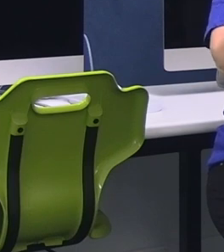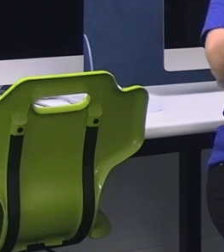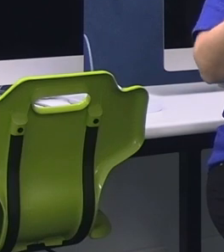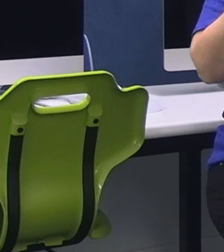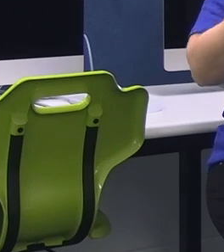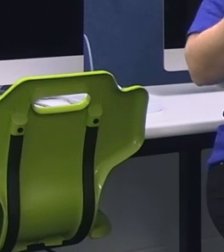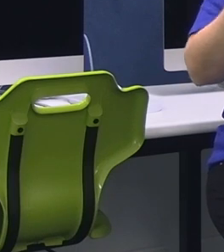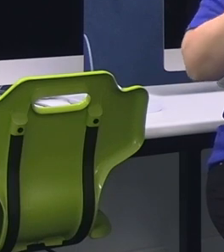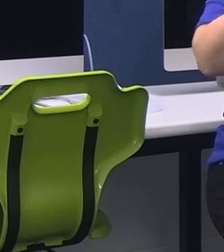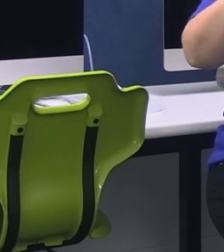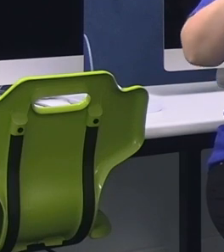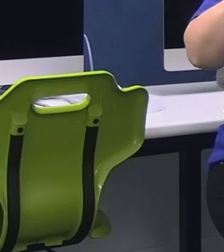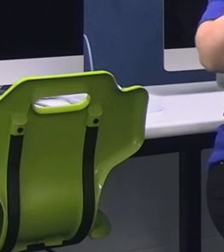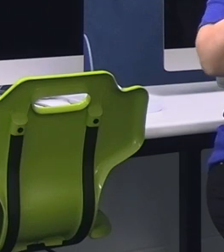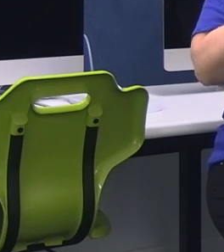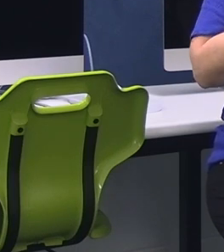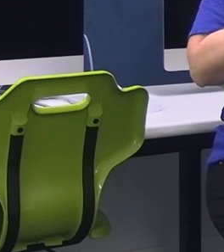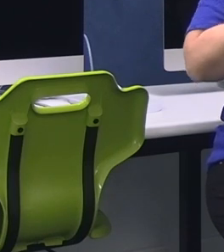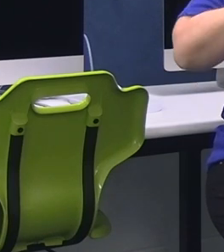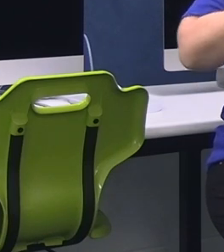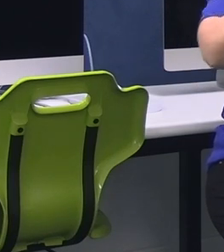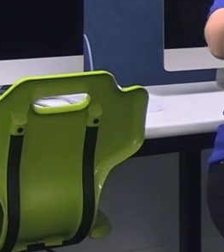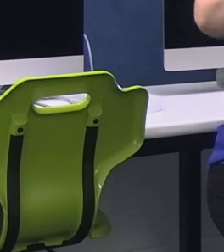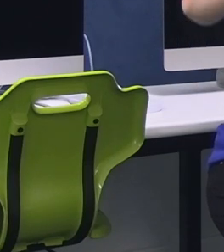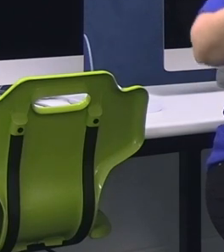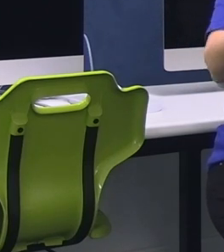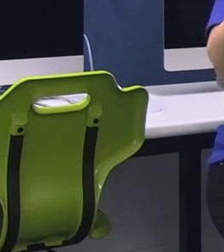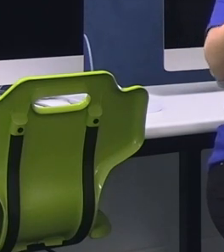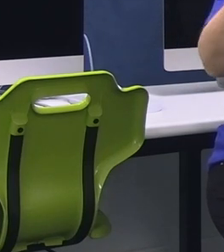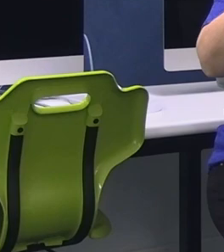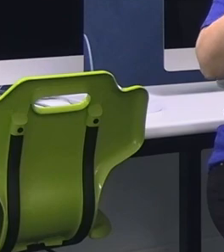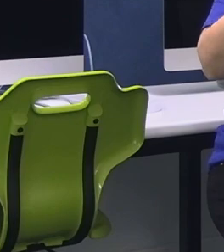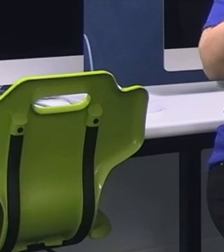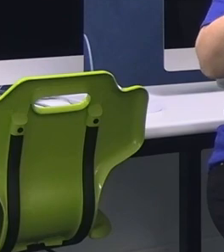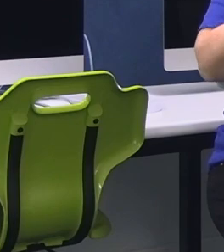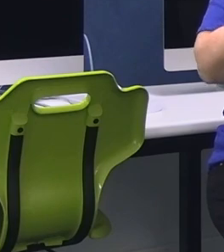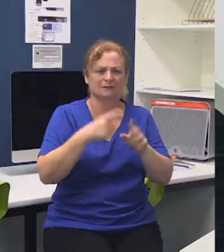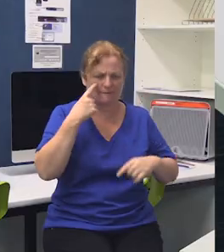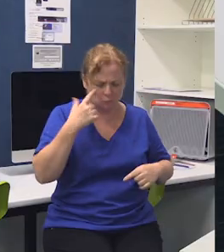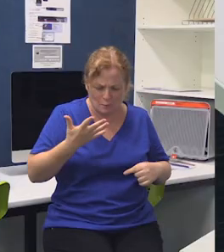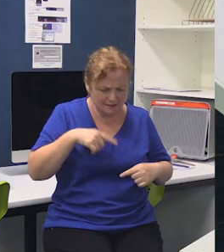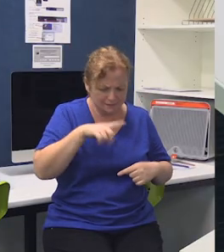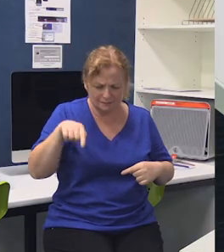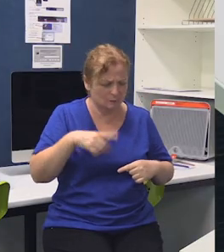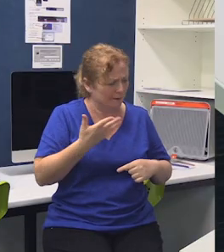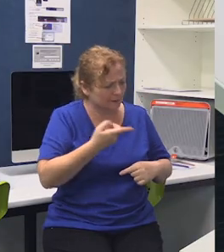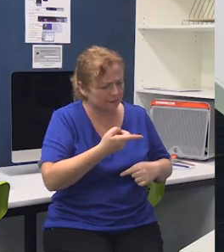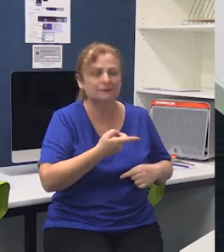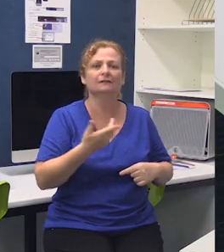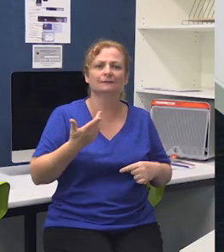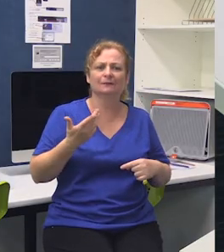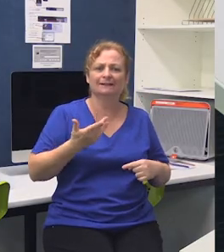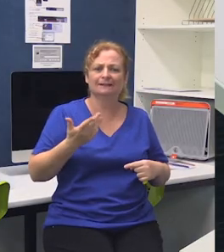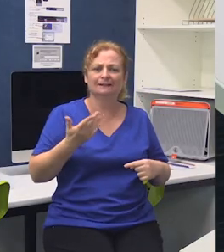energy is changed into another type. Have a close look at the circuit and see if you can identify where